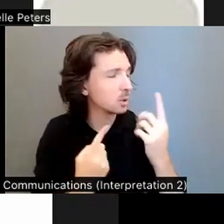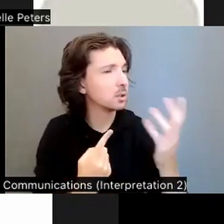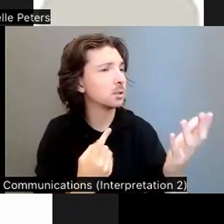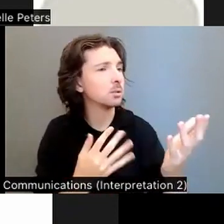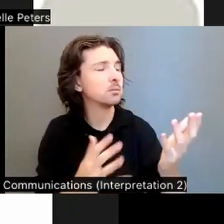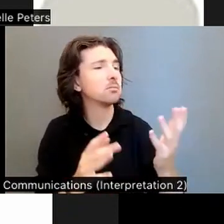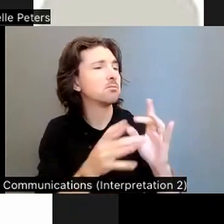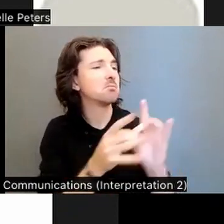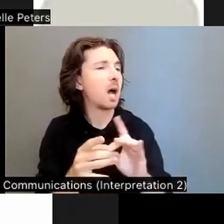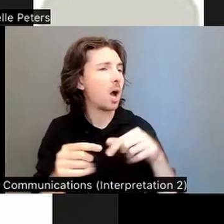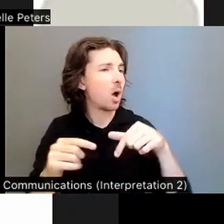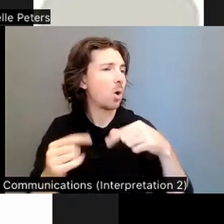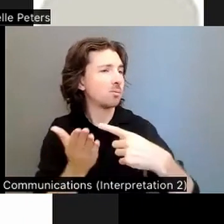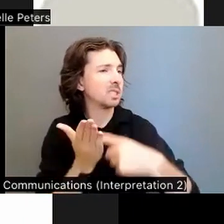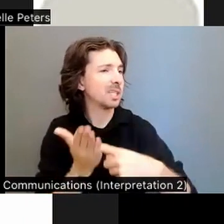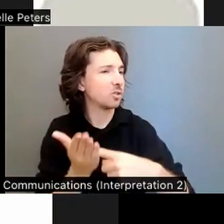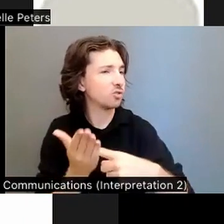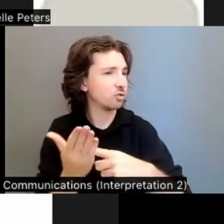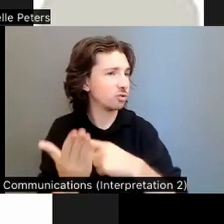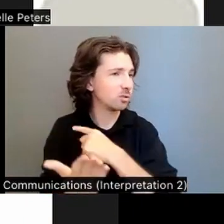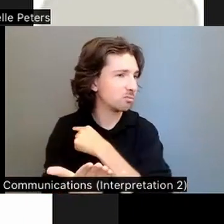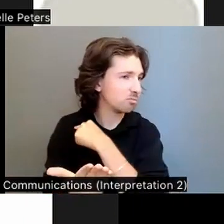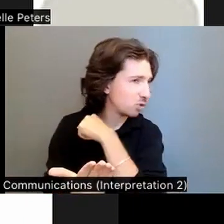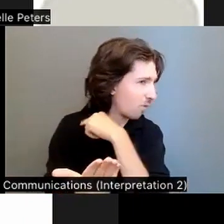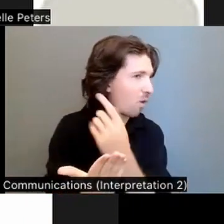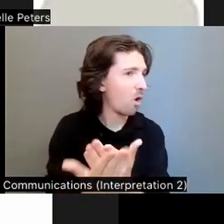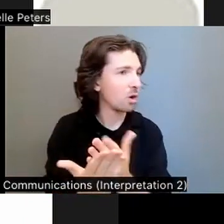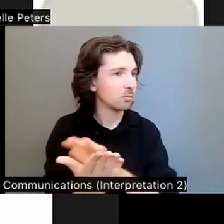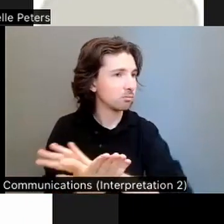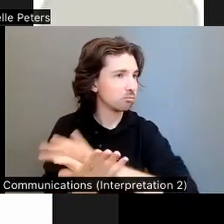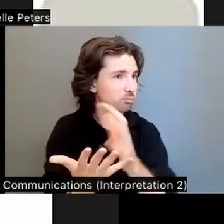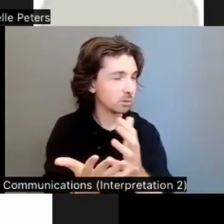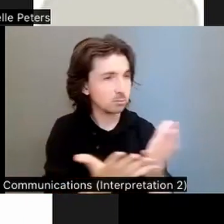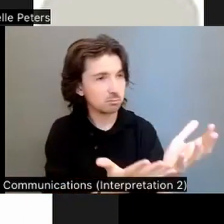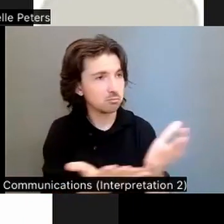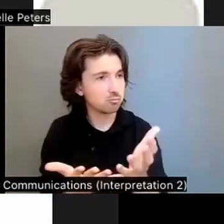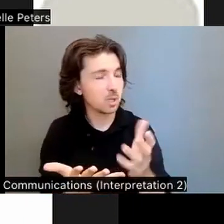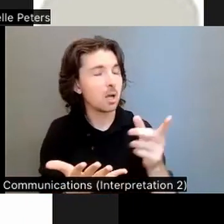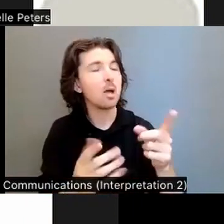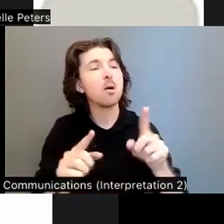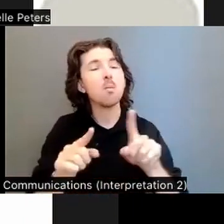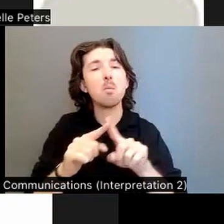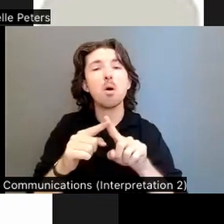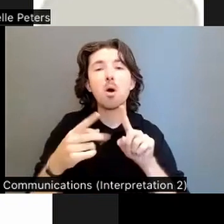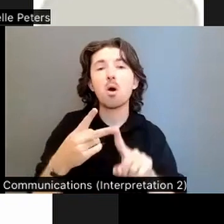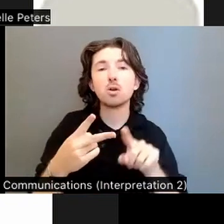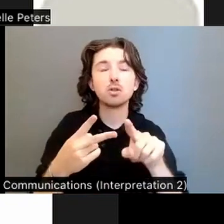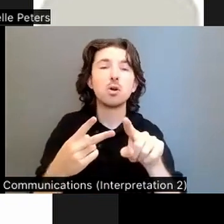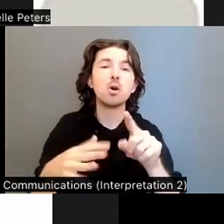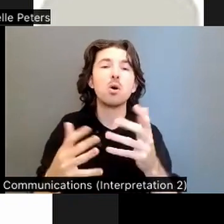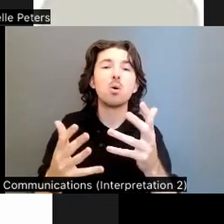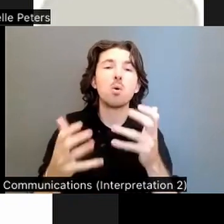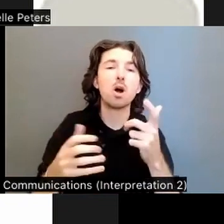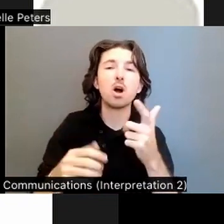the discussion so far. And I also want to give a very brief shout out